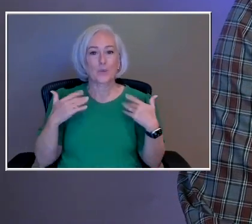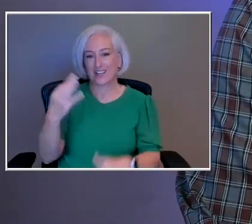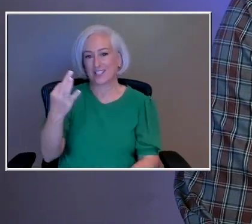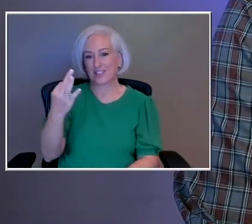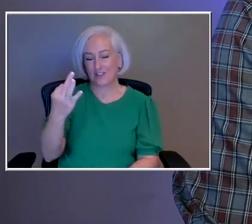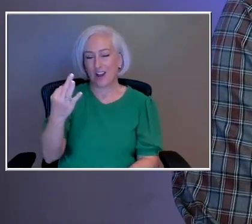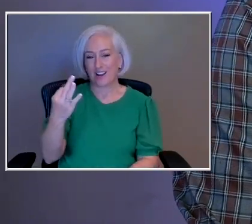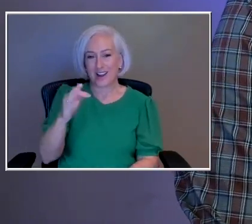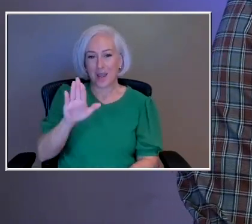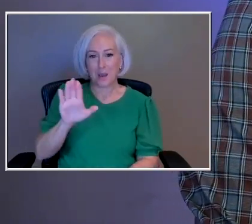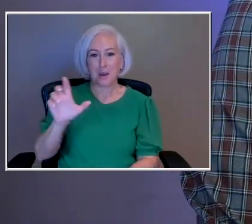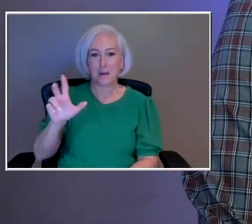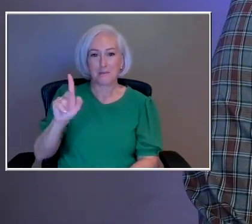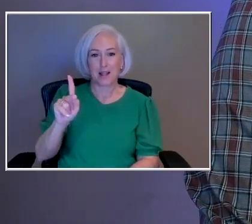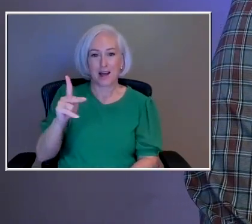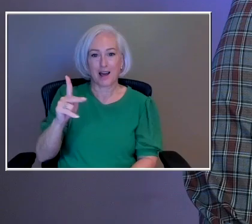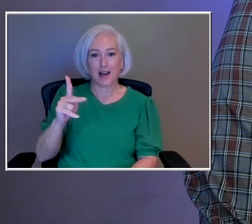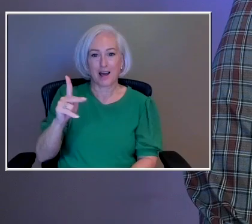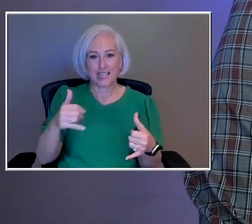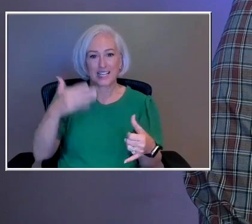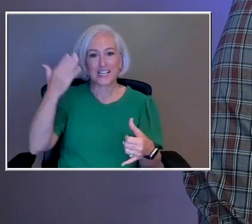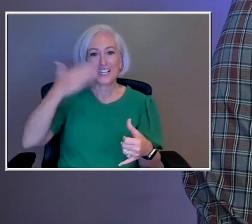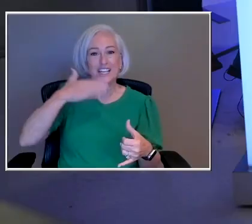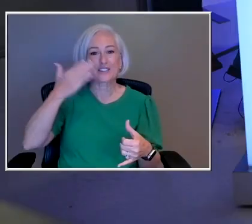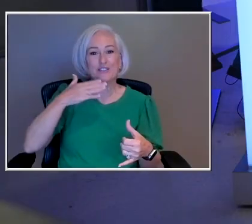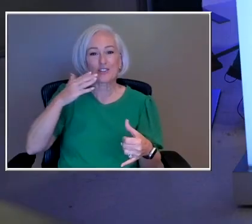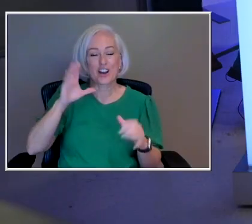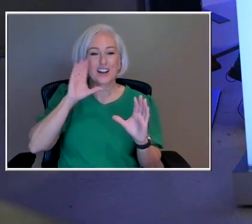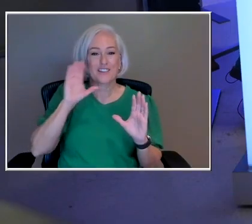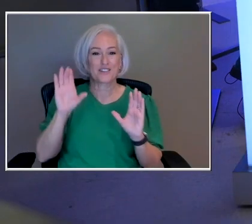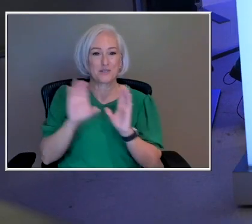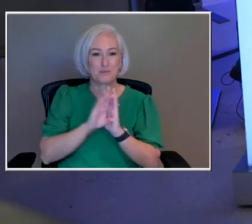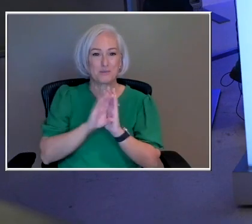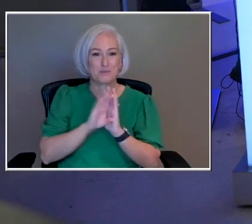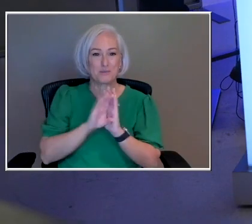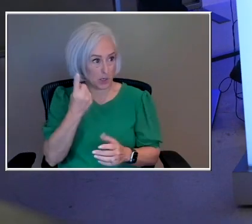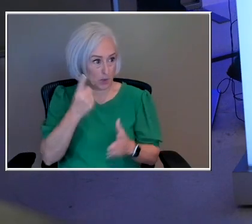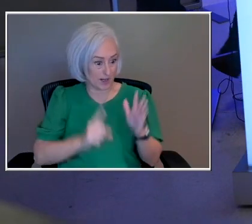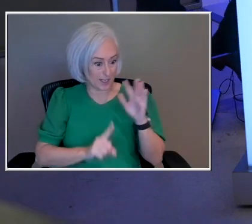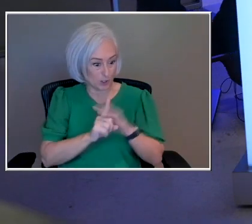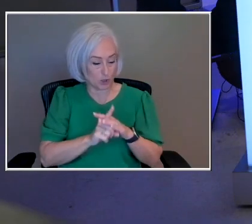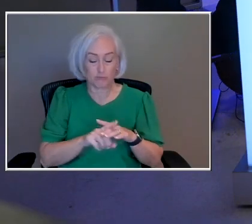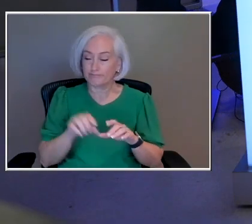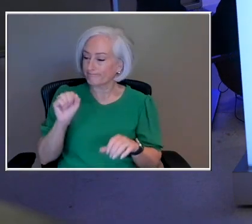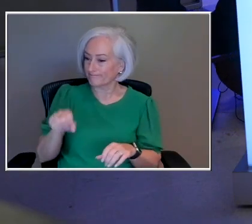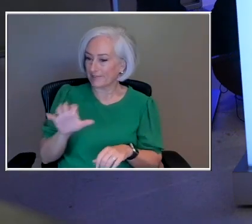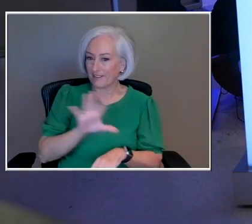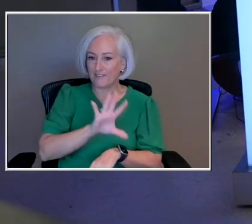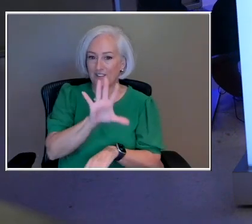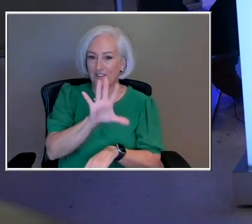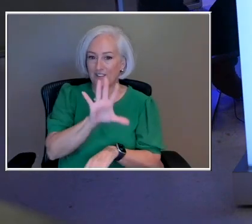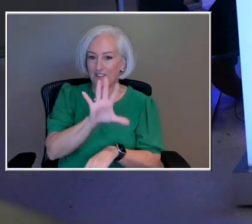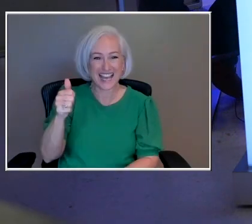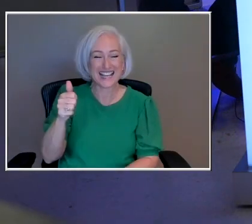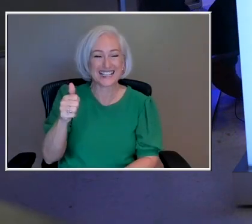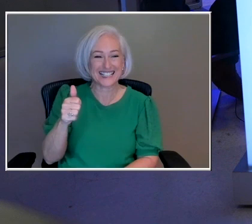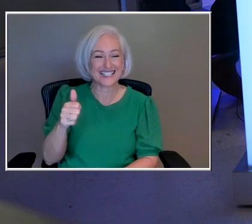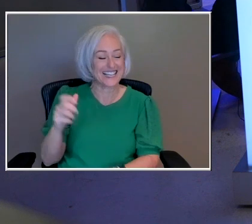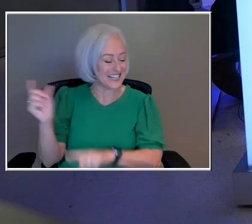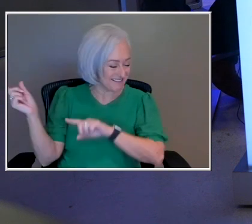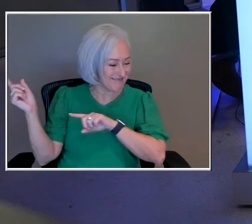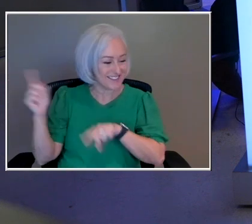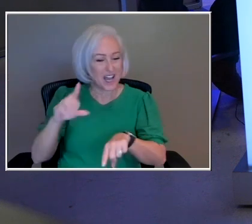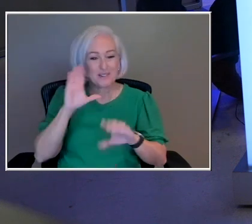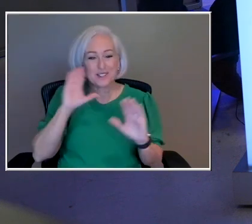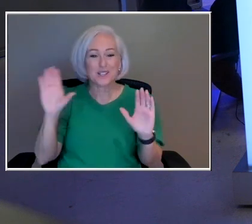in front of the mural for Peace Out Cancer KC. Anybody can show up? Yeah, 5 to 10. Okay. Please. Come to the mural. I love it. It's like a gathering place now. Yeah,